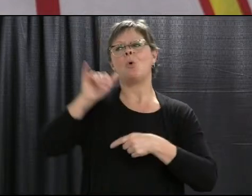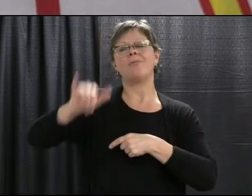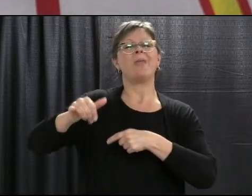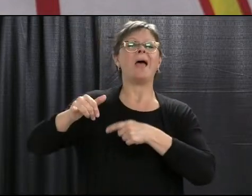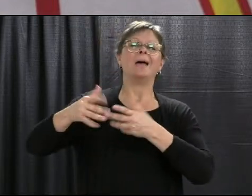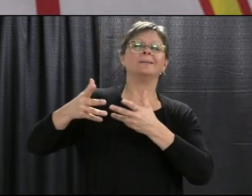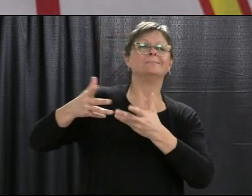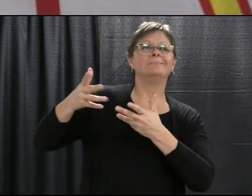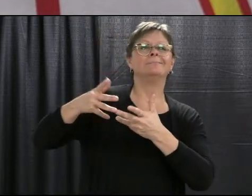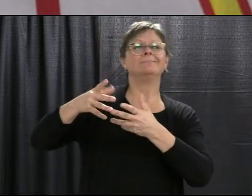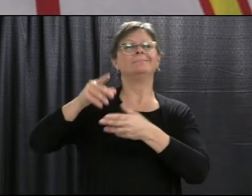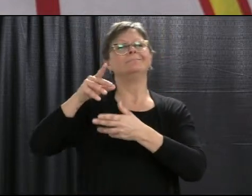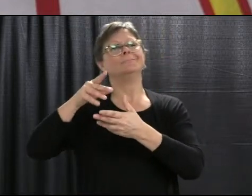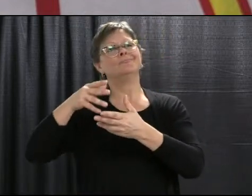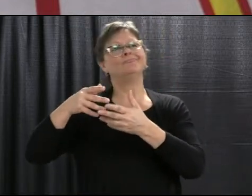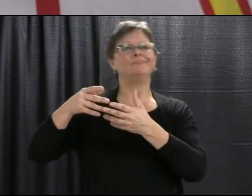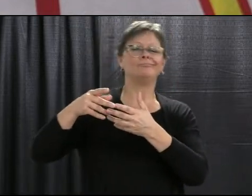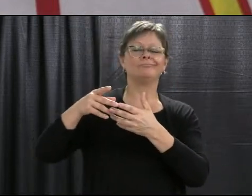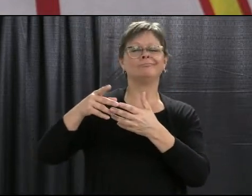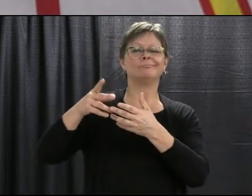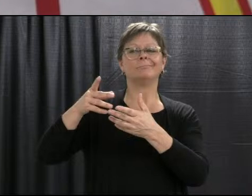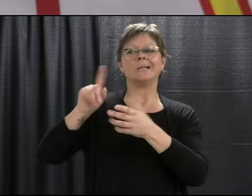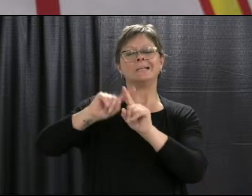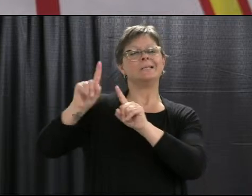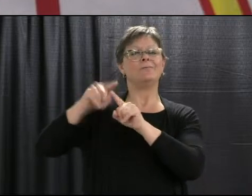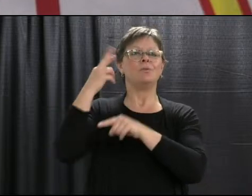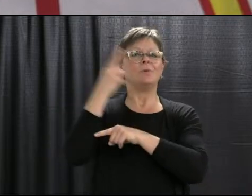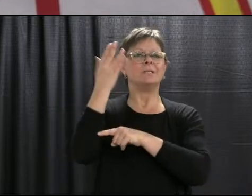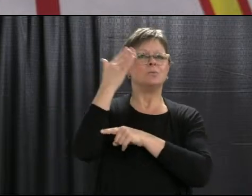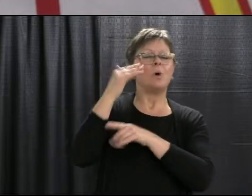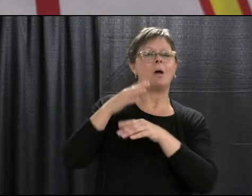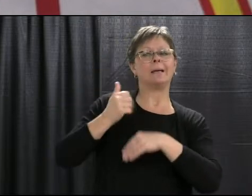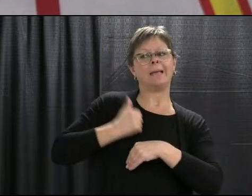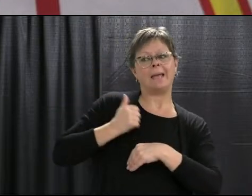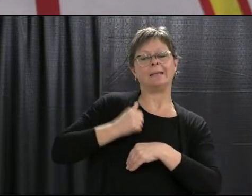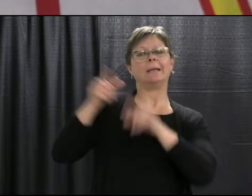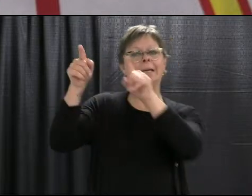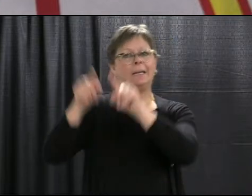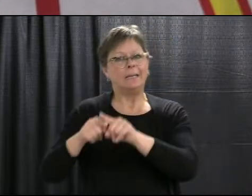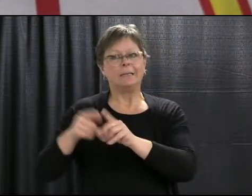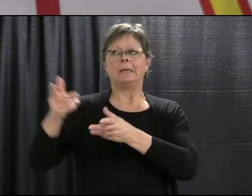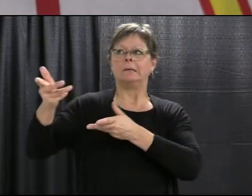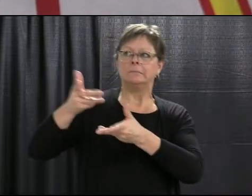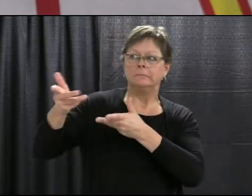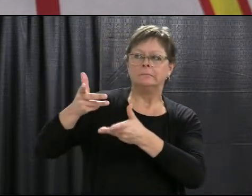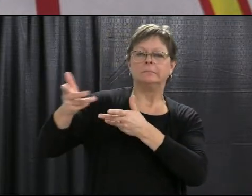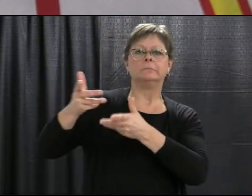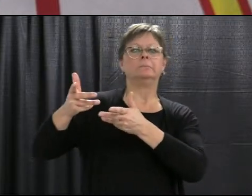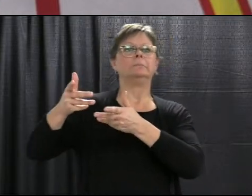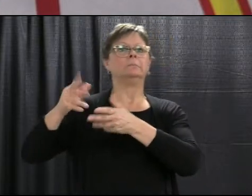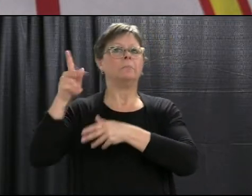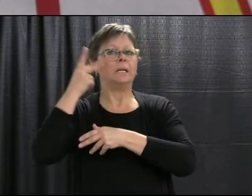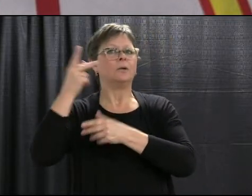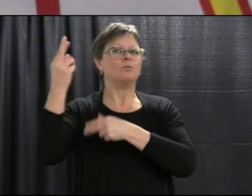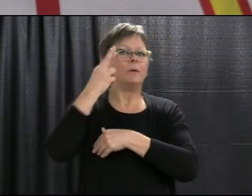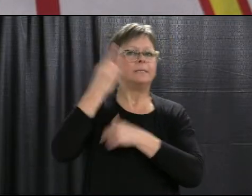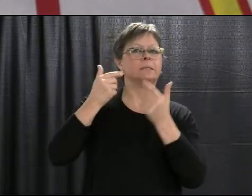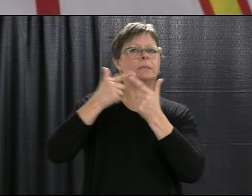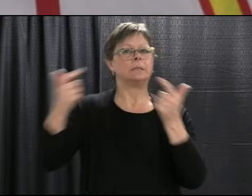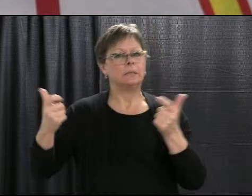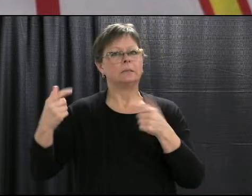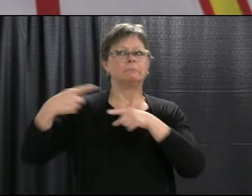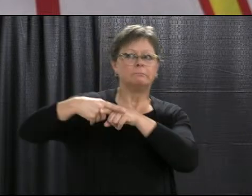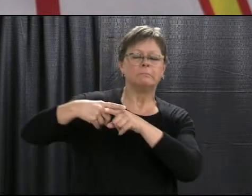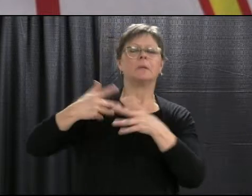between Canada and India, but we are dealing with officials in India. We're dealing with the agencies in India. We believe we now